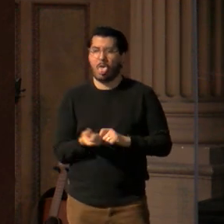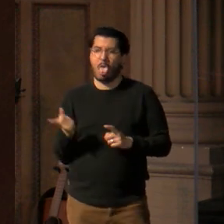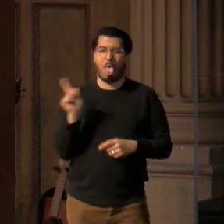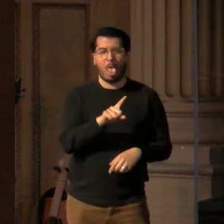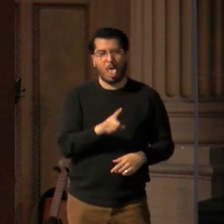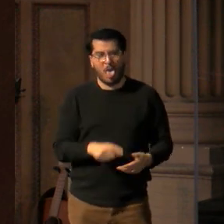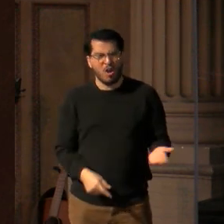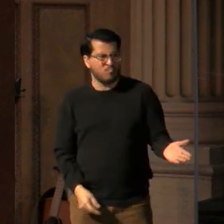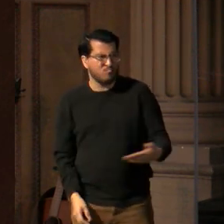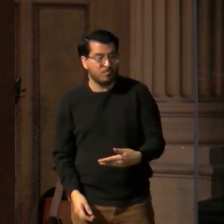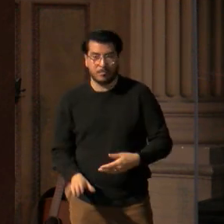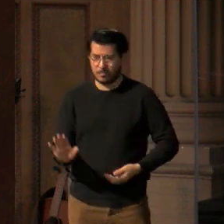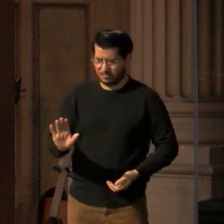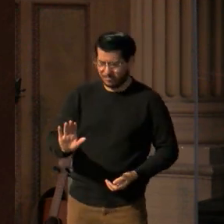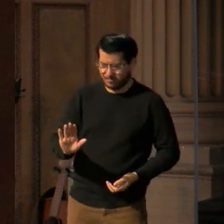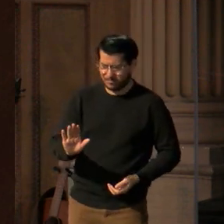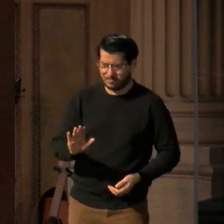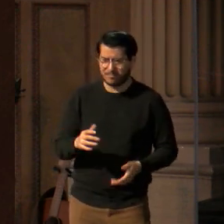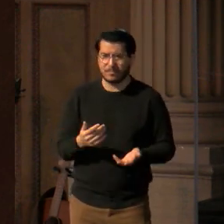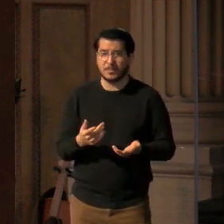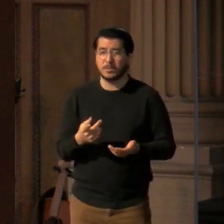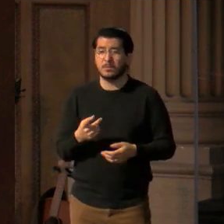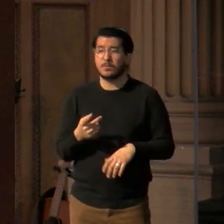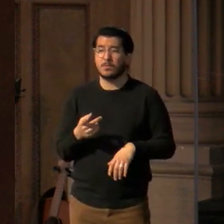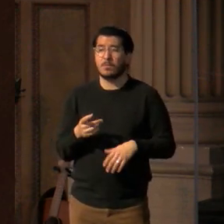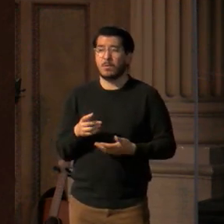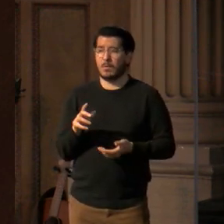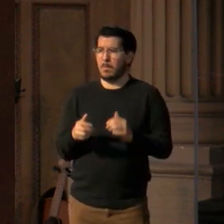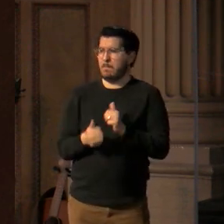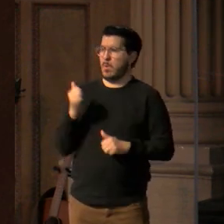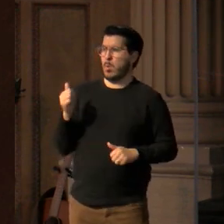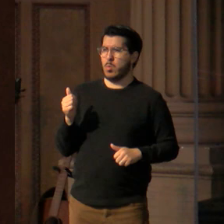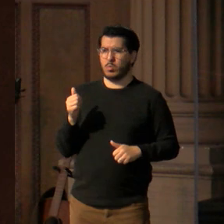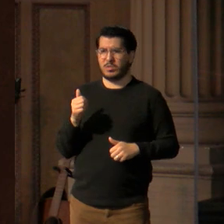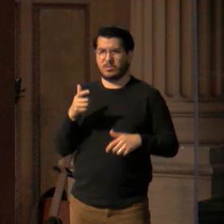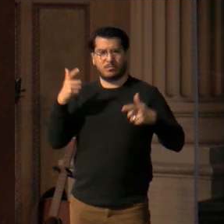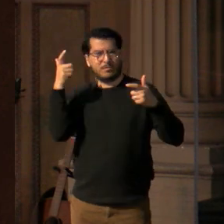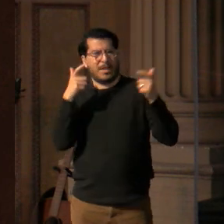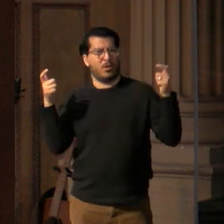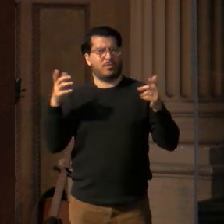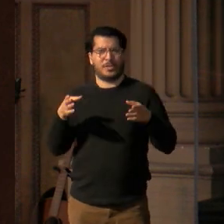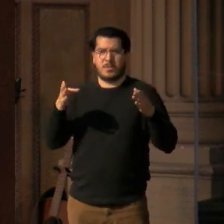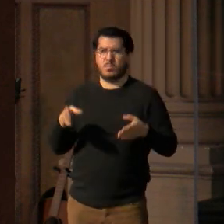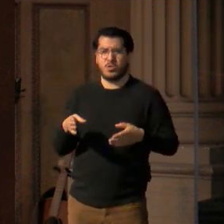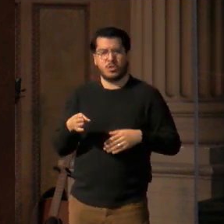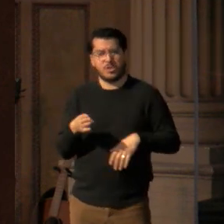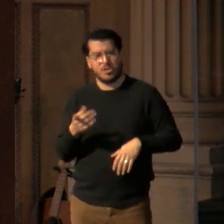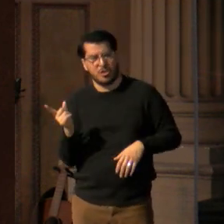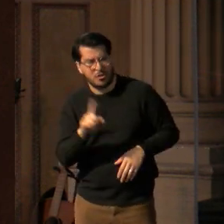go. It doesn't say that the most vindictive should go or the most arrogant should go.